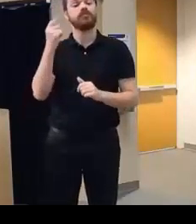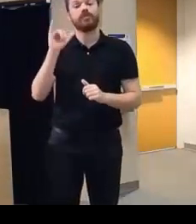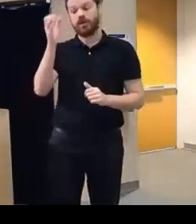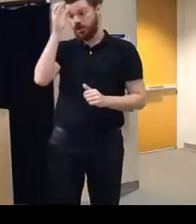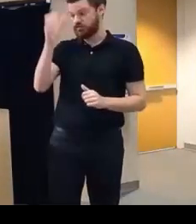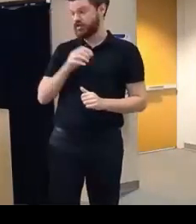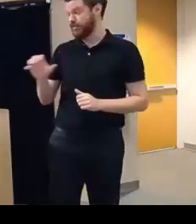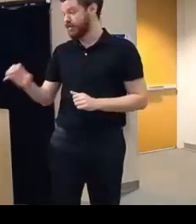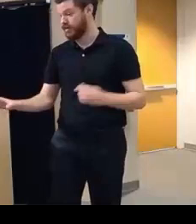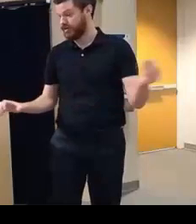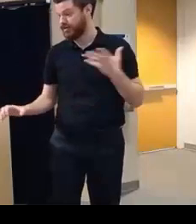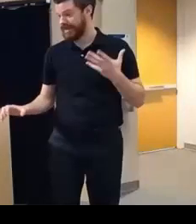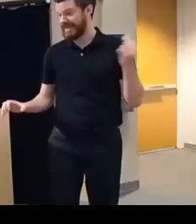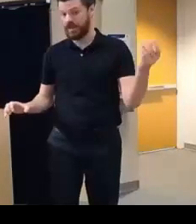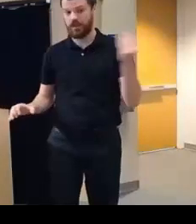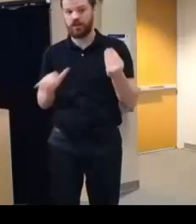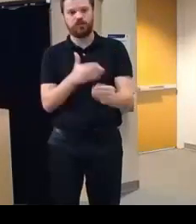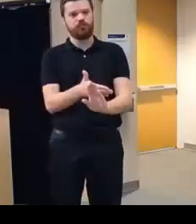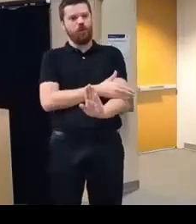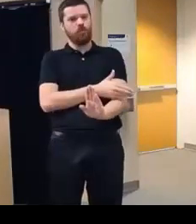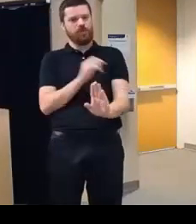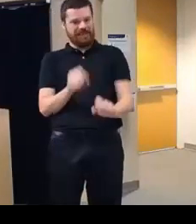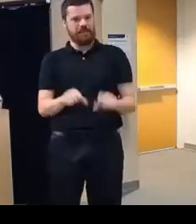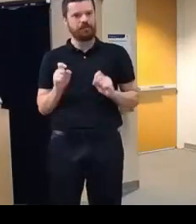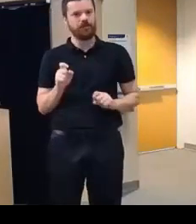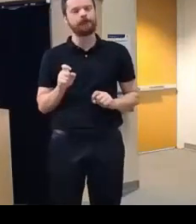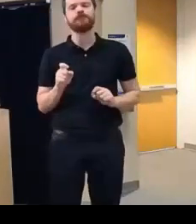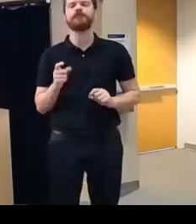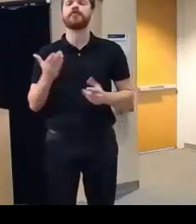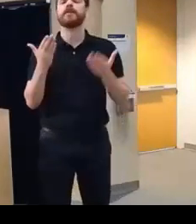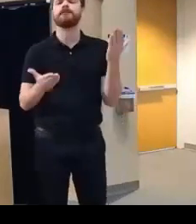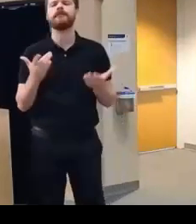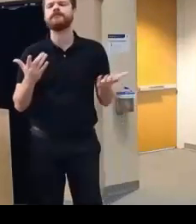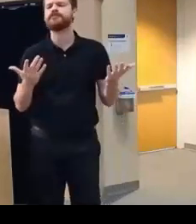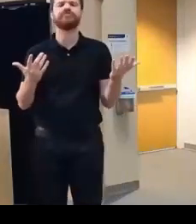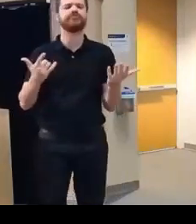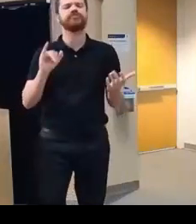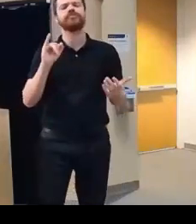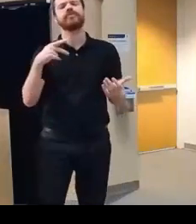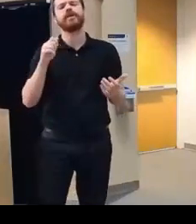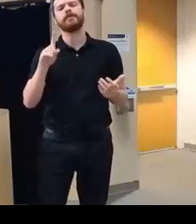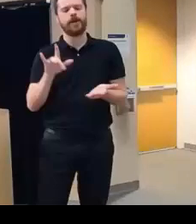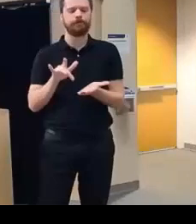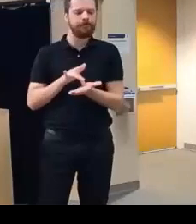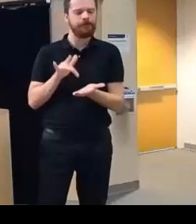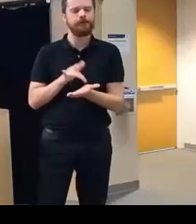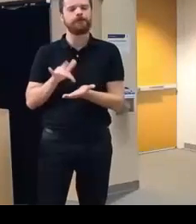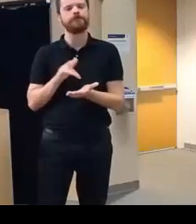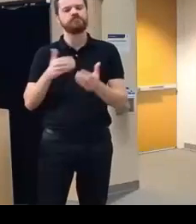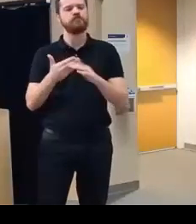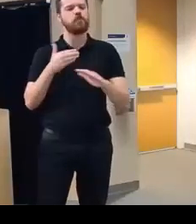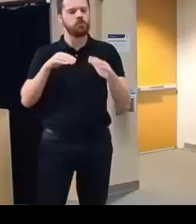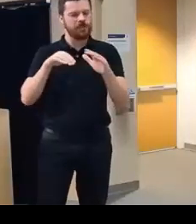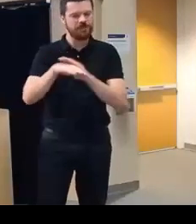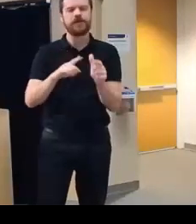earlier? And this is kind of the sort of thing that it looked like. They would have a little printout at the end of doing this little iPad app in the waiting room before they went